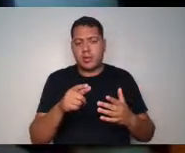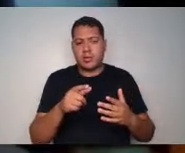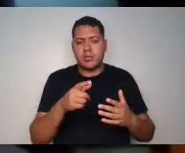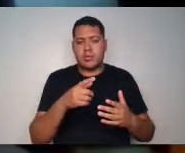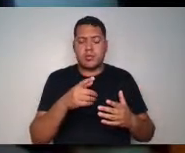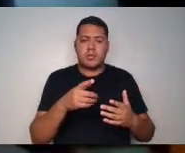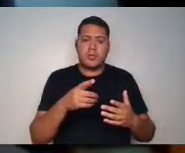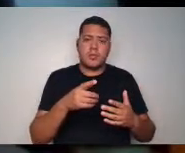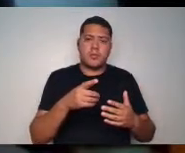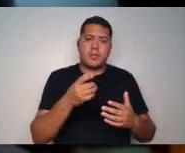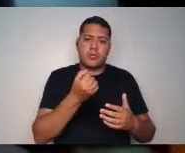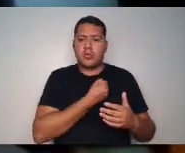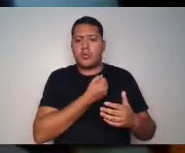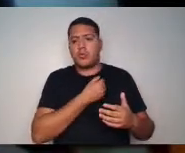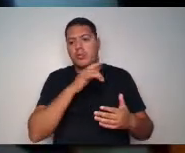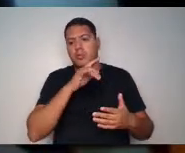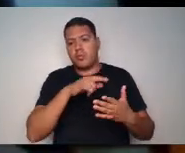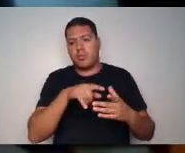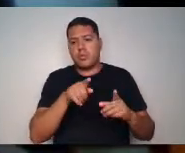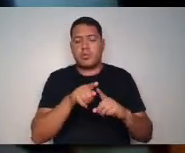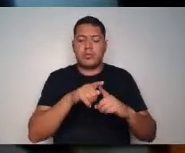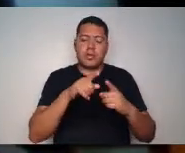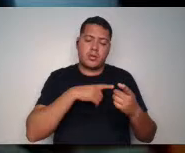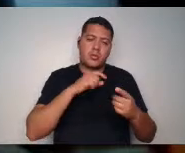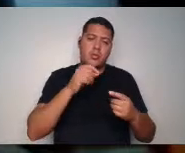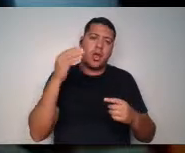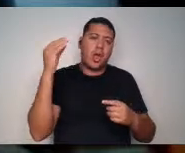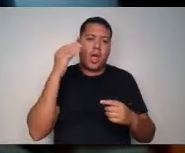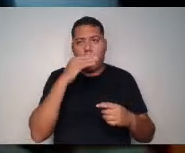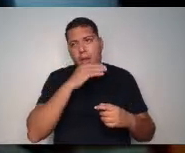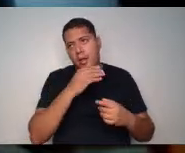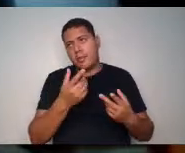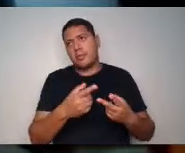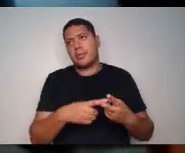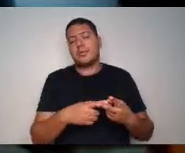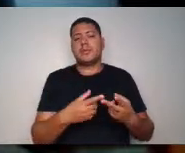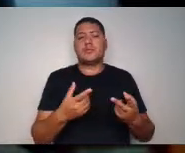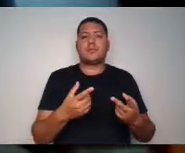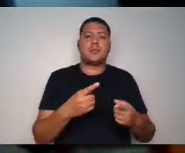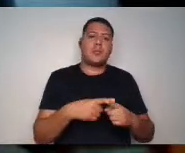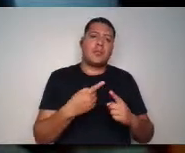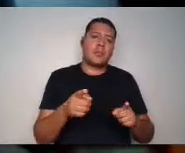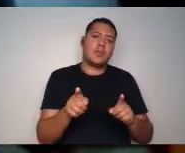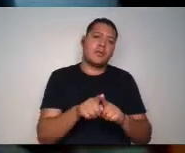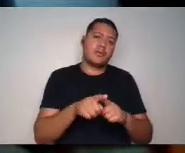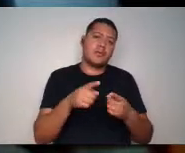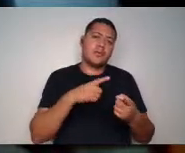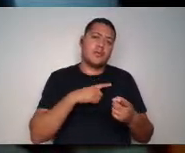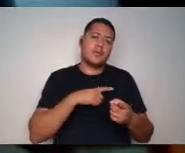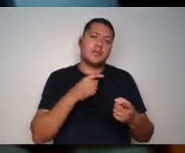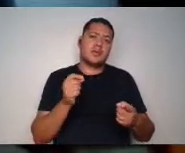there is a decision that is made by an algorithm, and sometimes